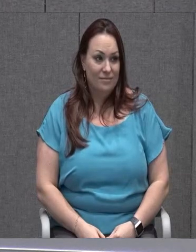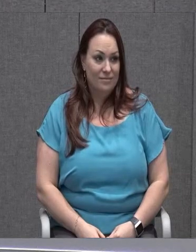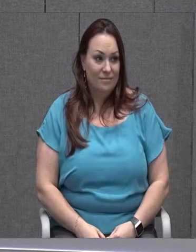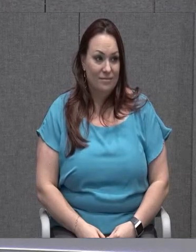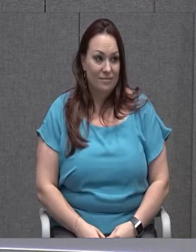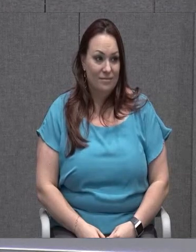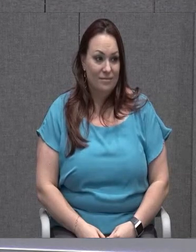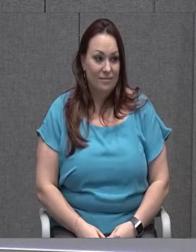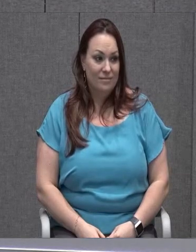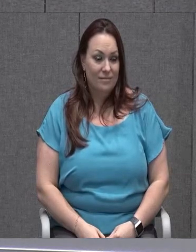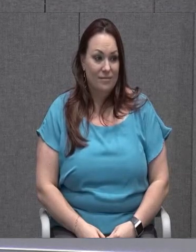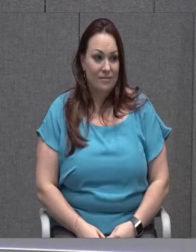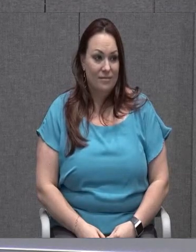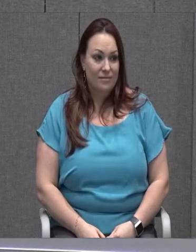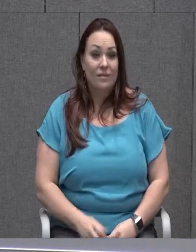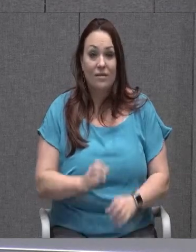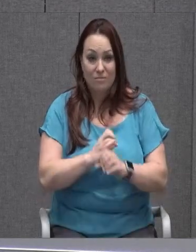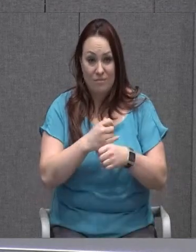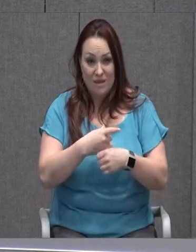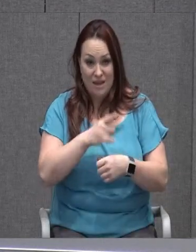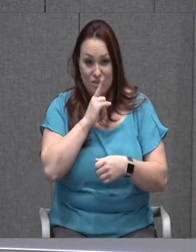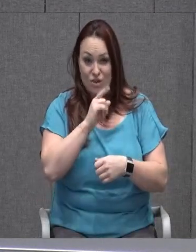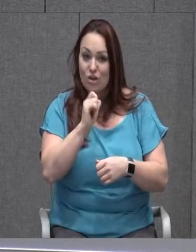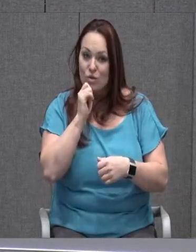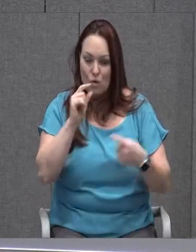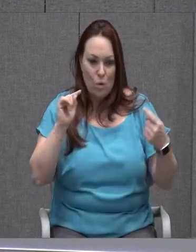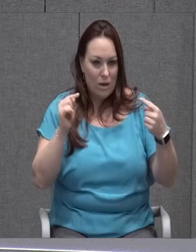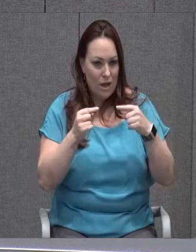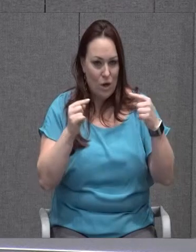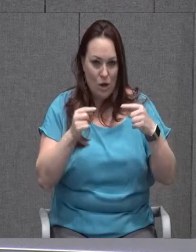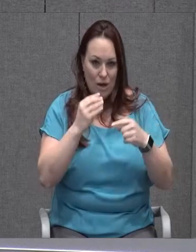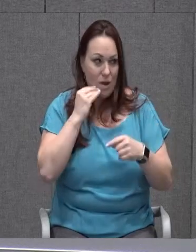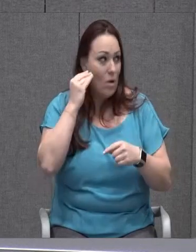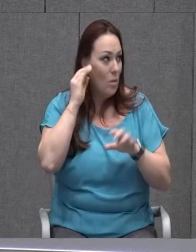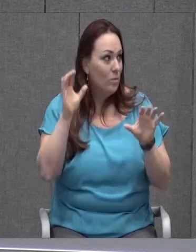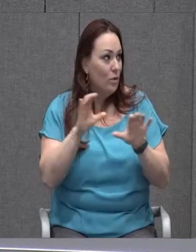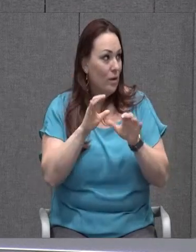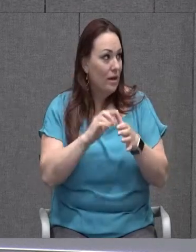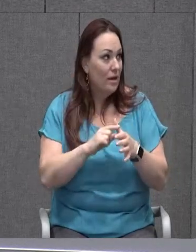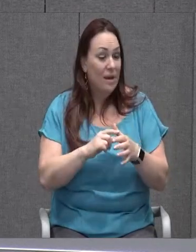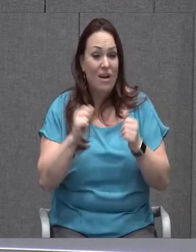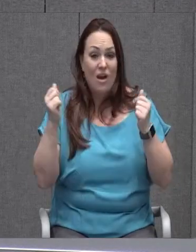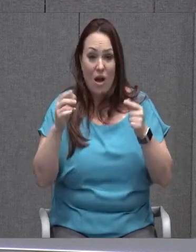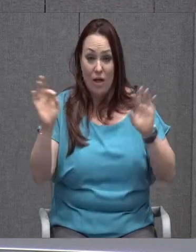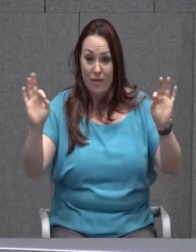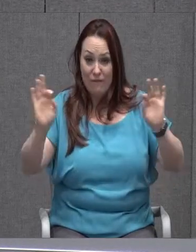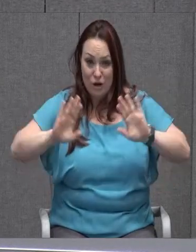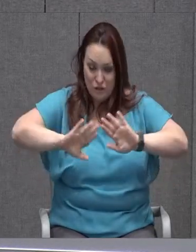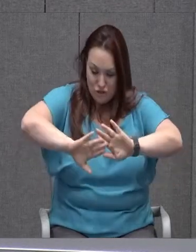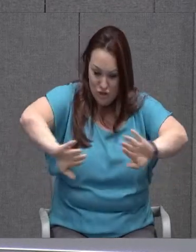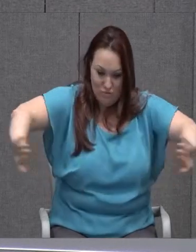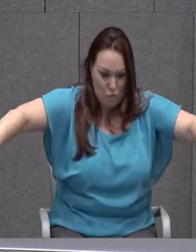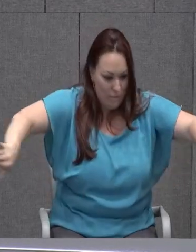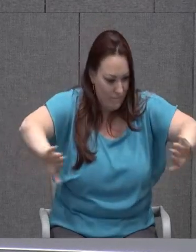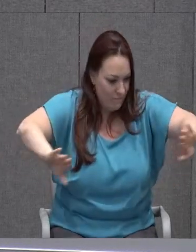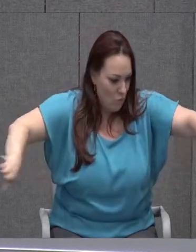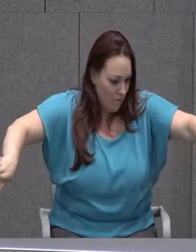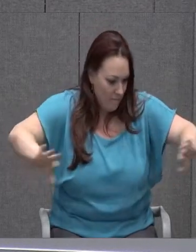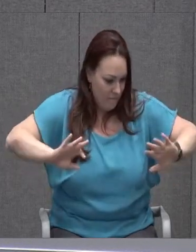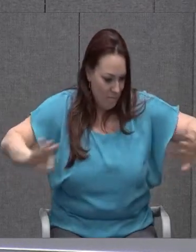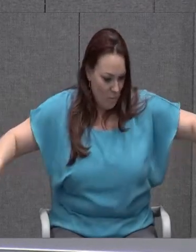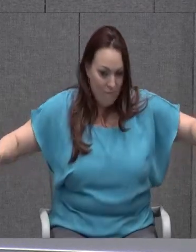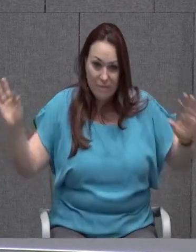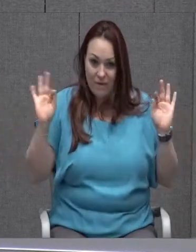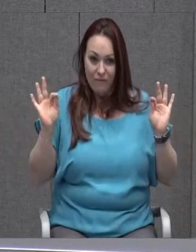sin lastimarte. Make sure you're not going to get hurt at home doing this, okay? Get all the furniture out of the way.